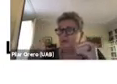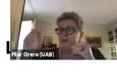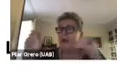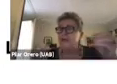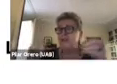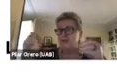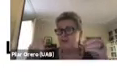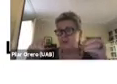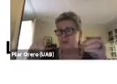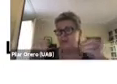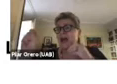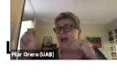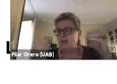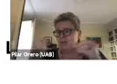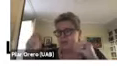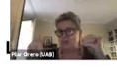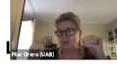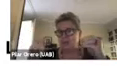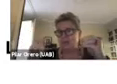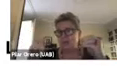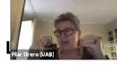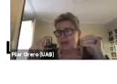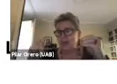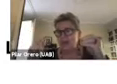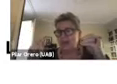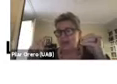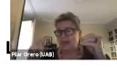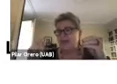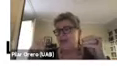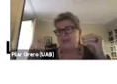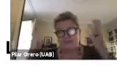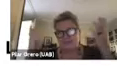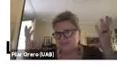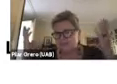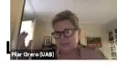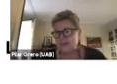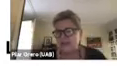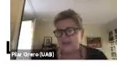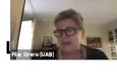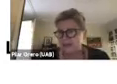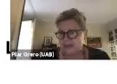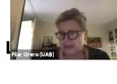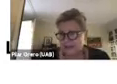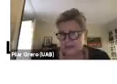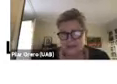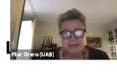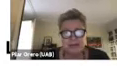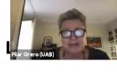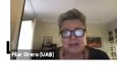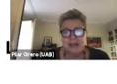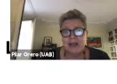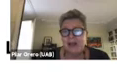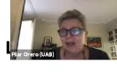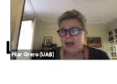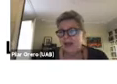what files do you want and how do you want them. And again, the sky is the